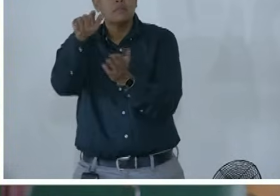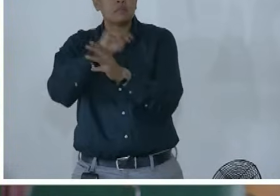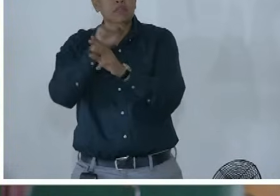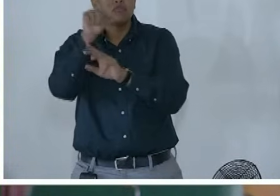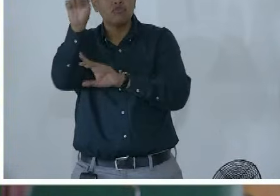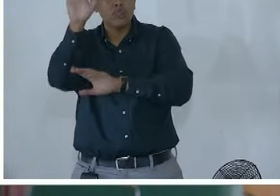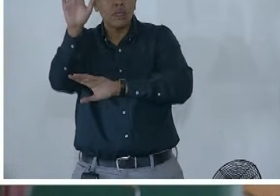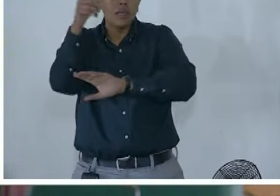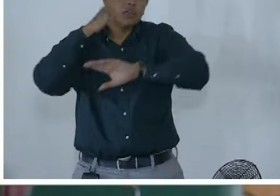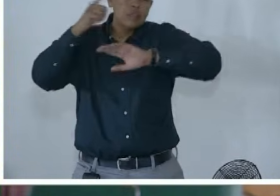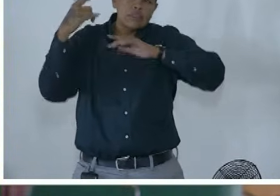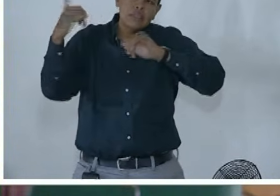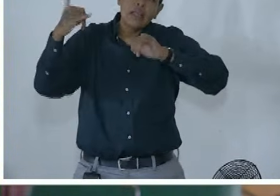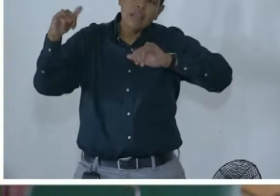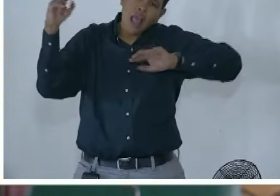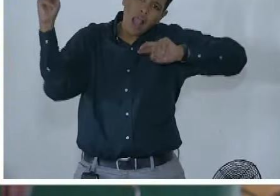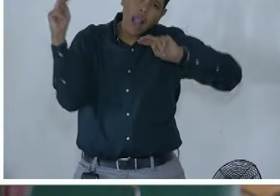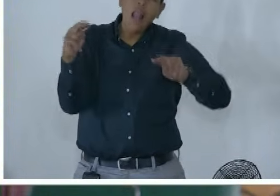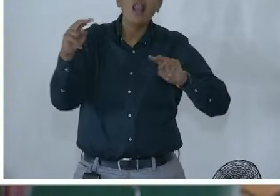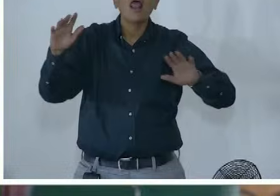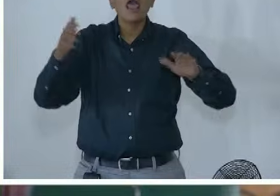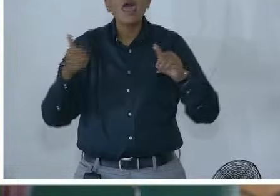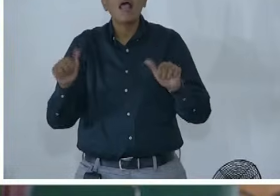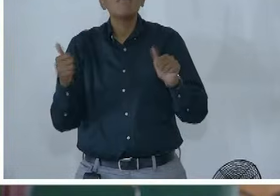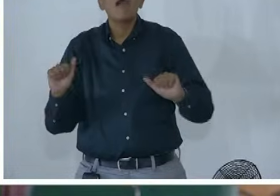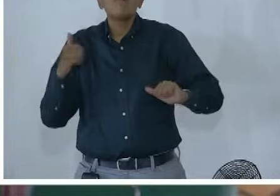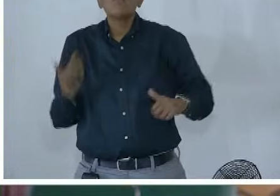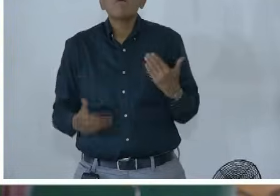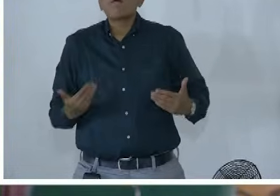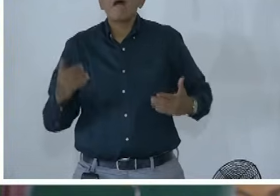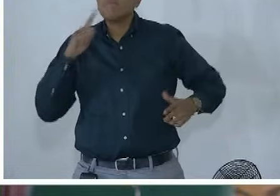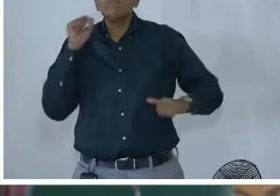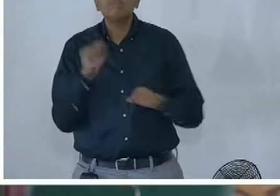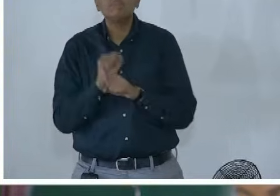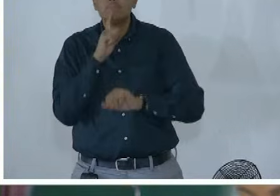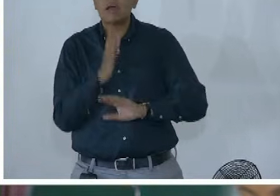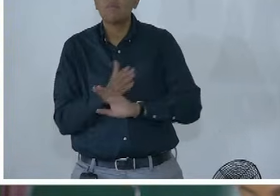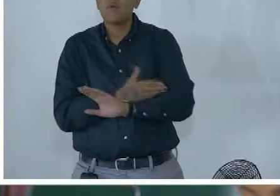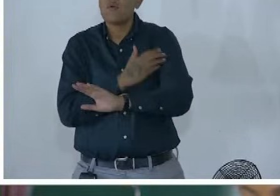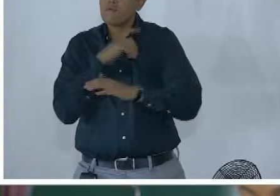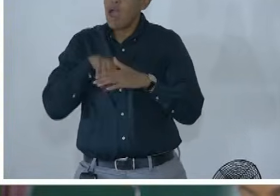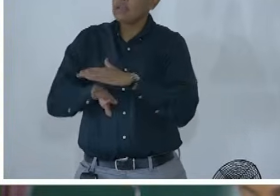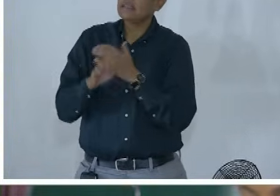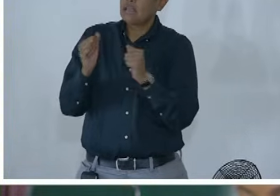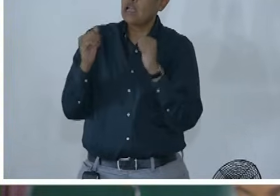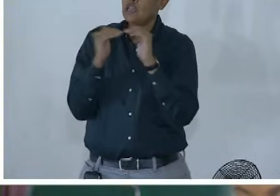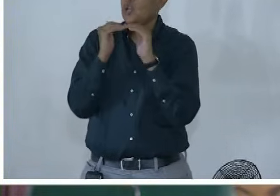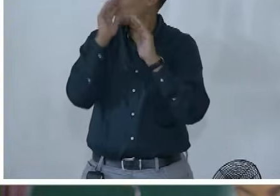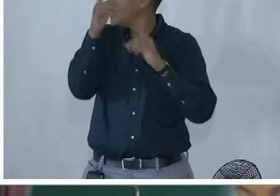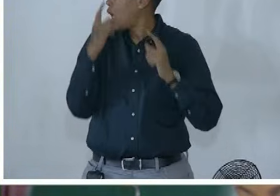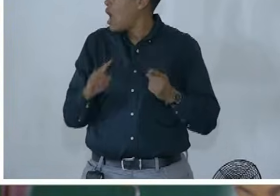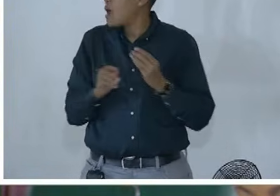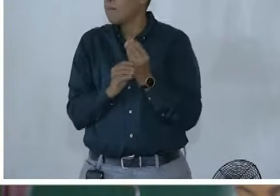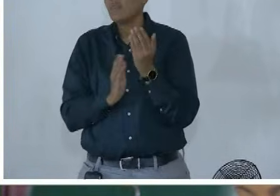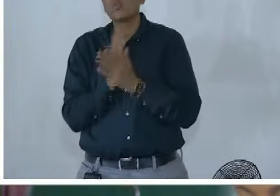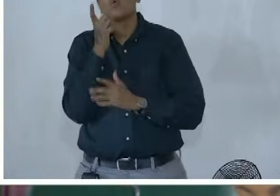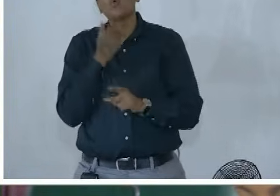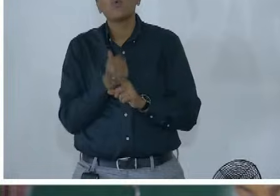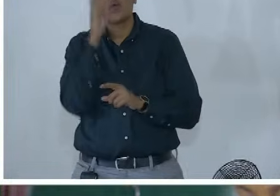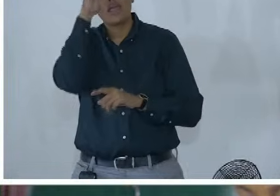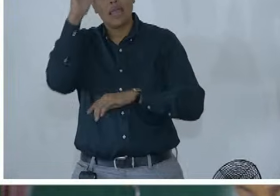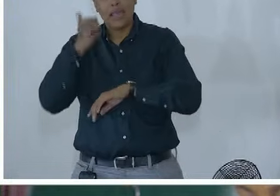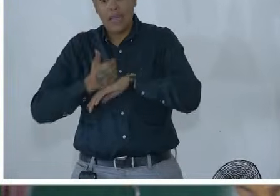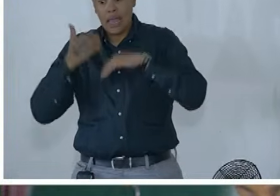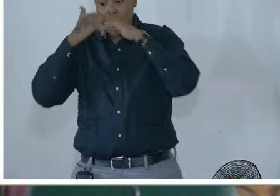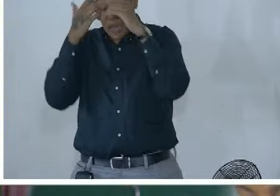Ministry's continued efforts to improve access to justice through